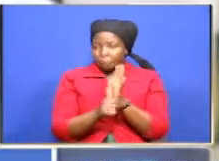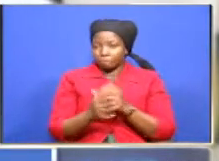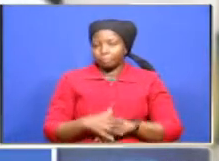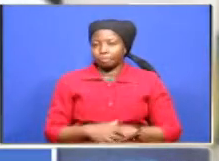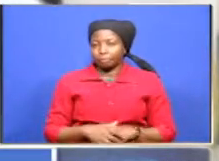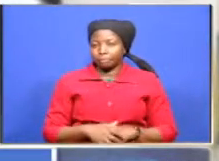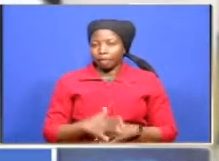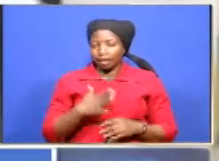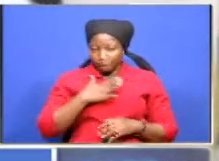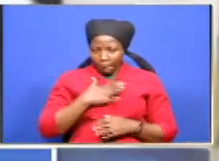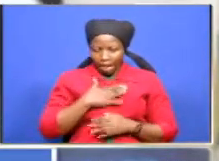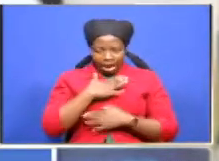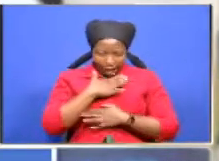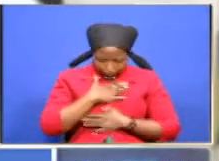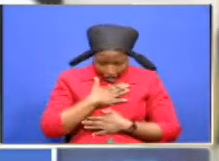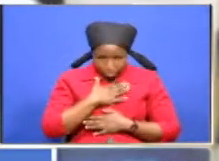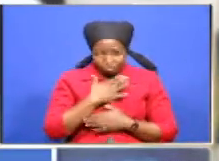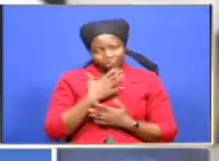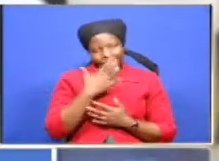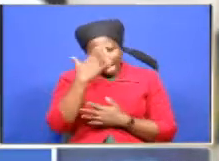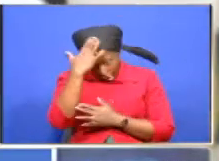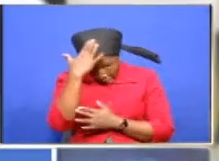So my humble appeal to all of us,